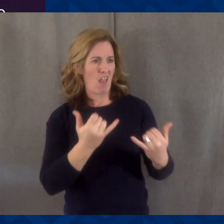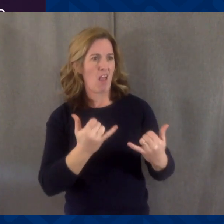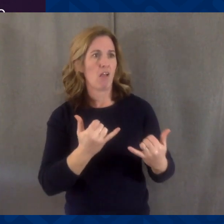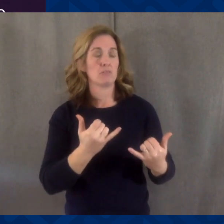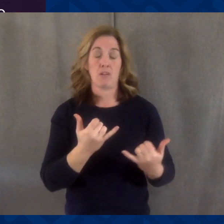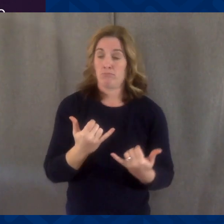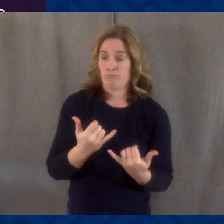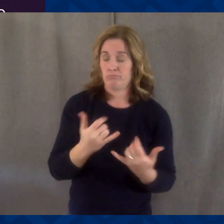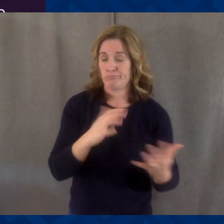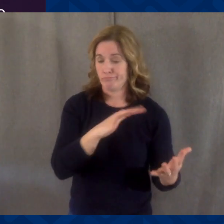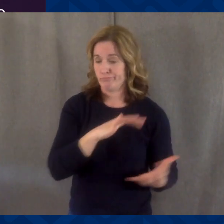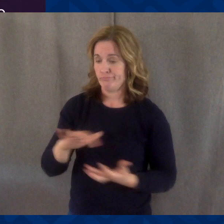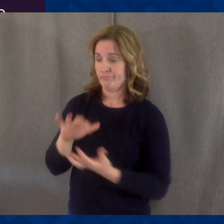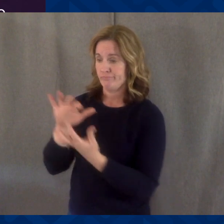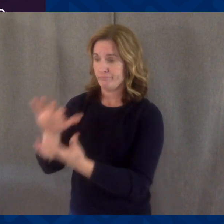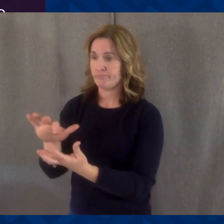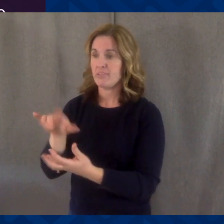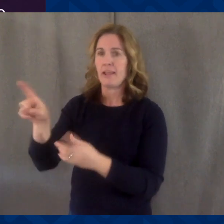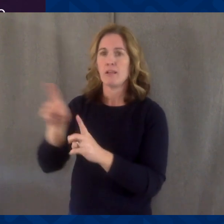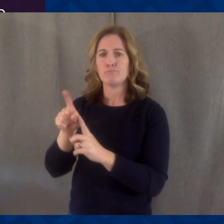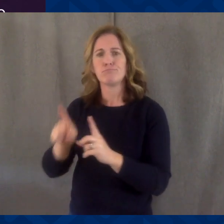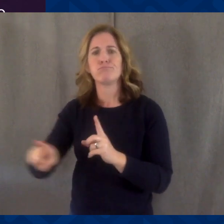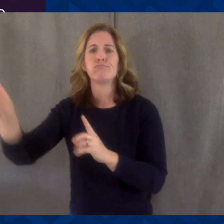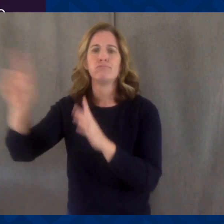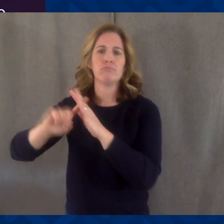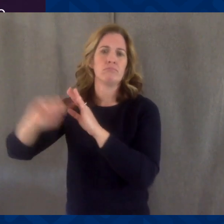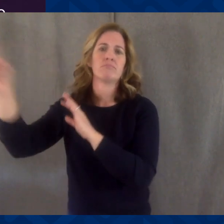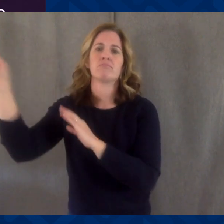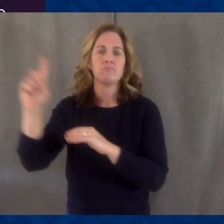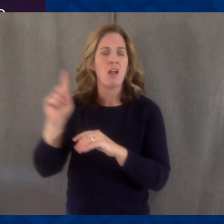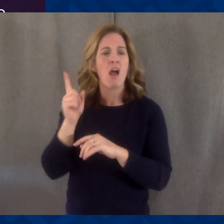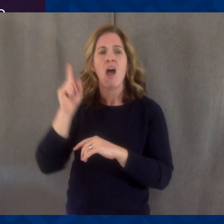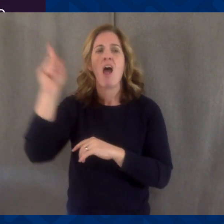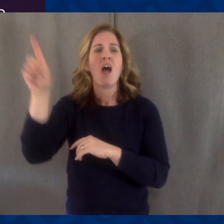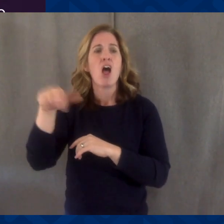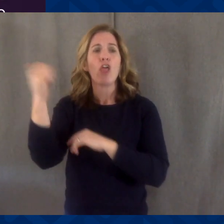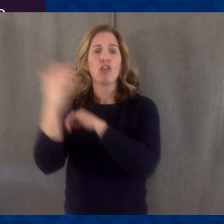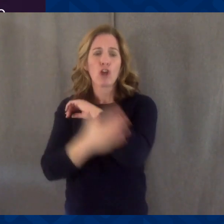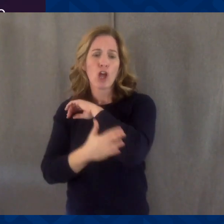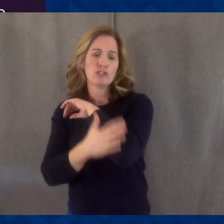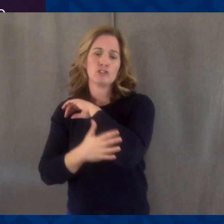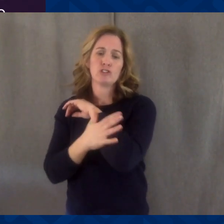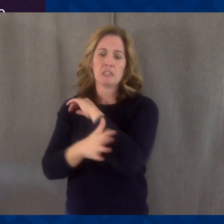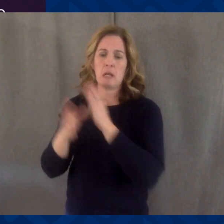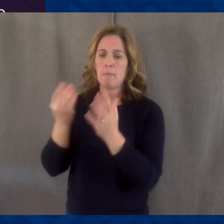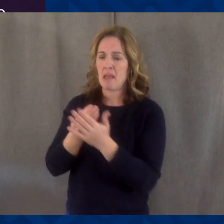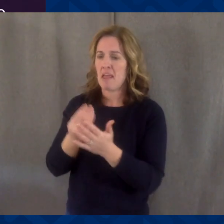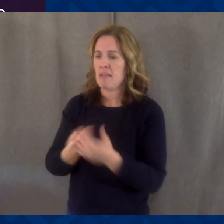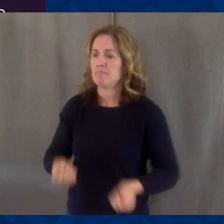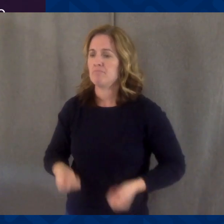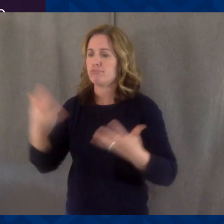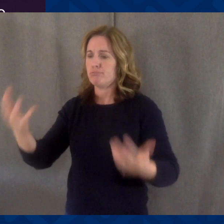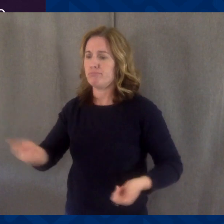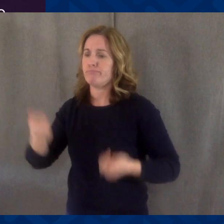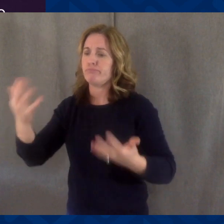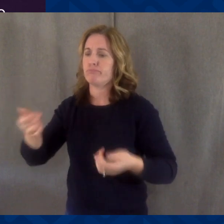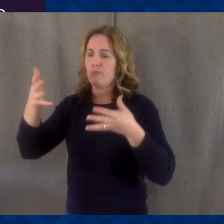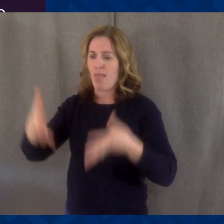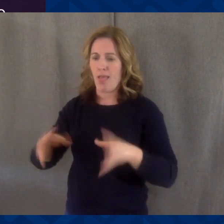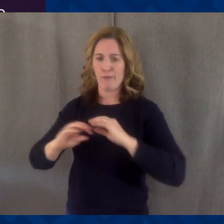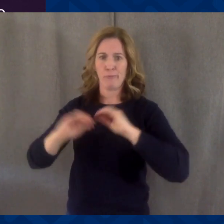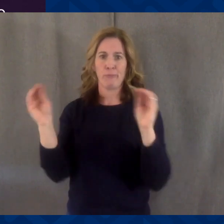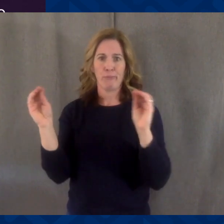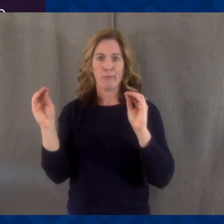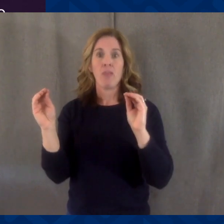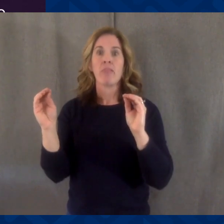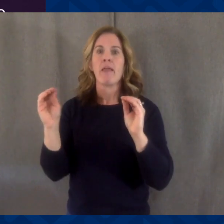there squandered his wealth in wild living. After he had spent everything, there was a severe famine in the whole country, and he began to be